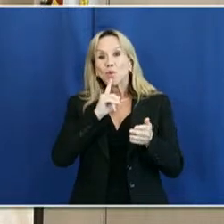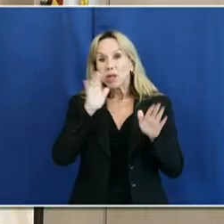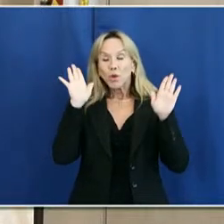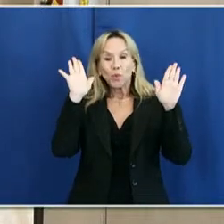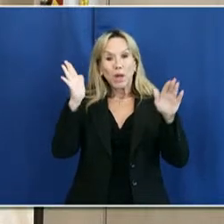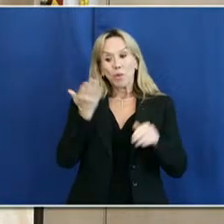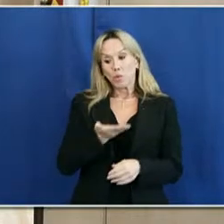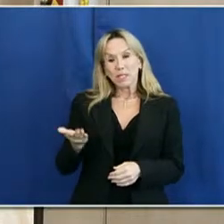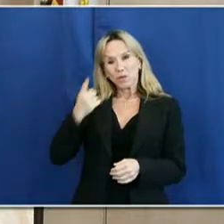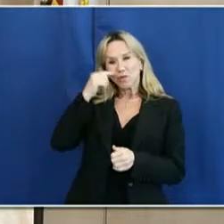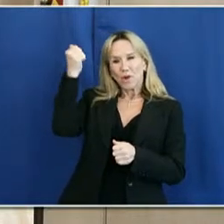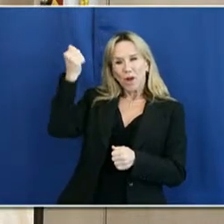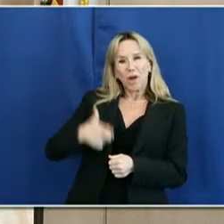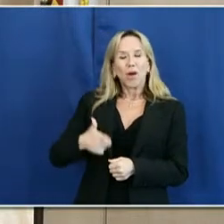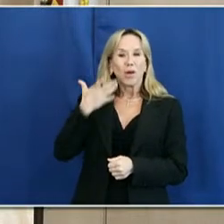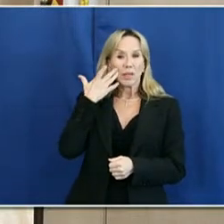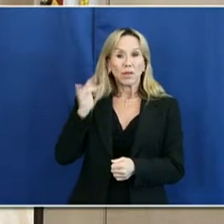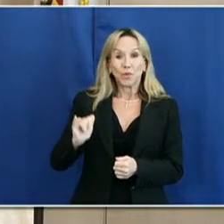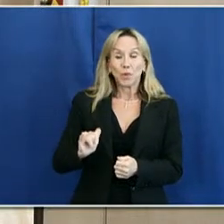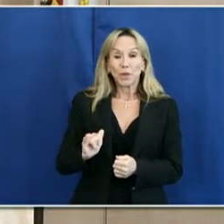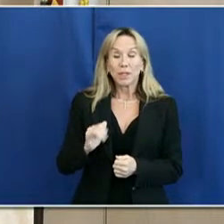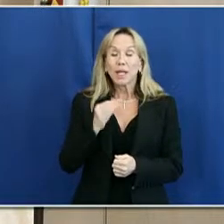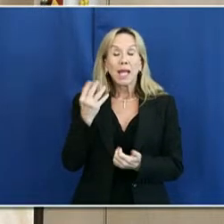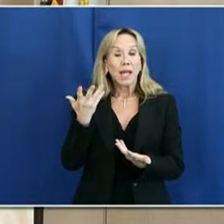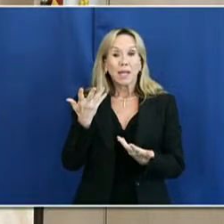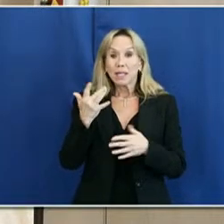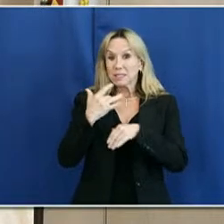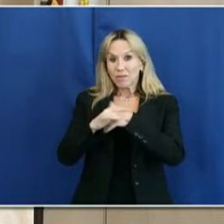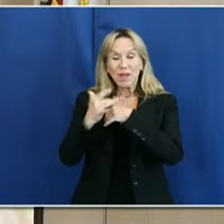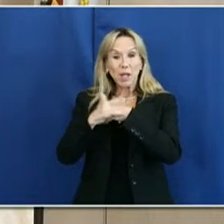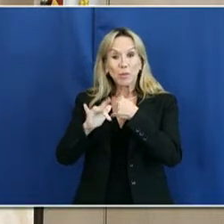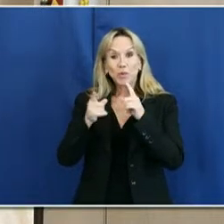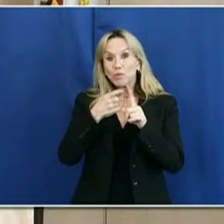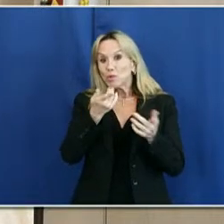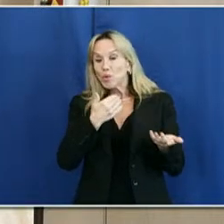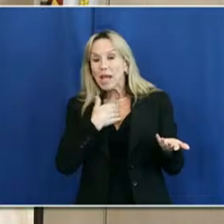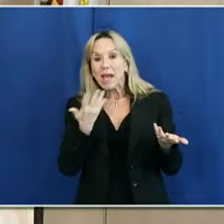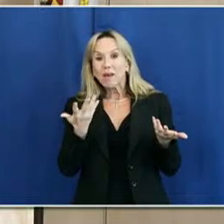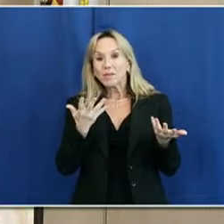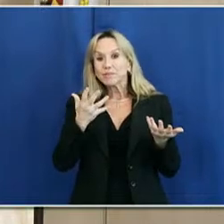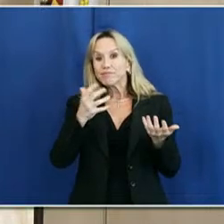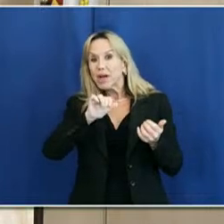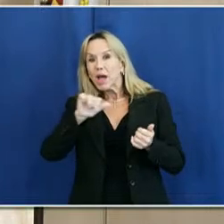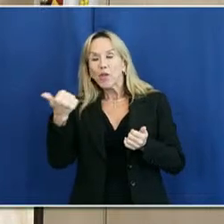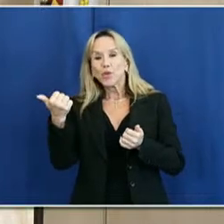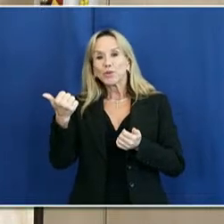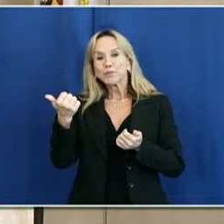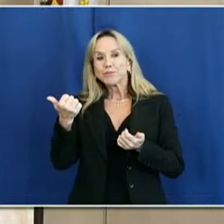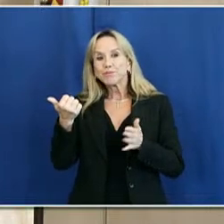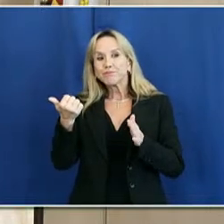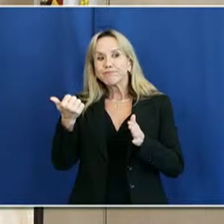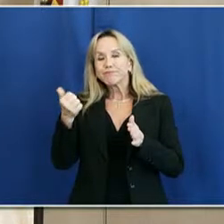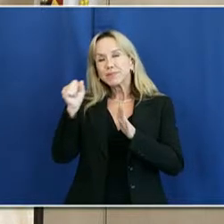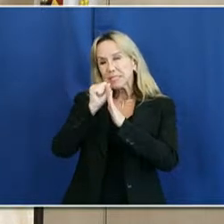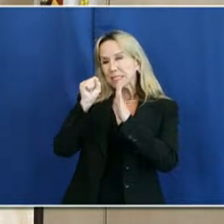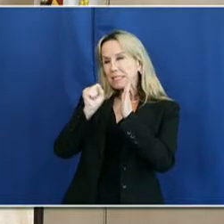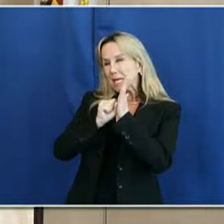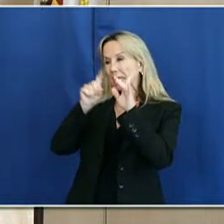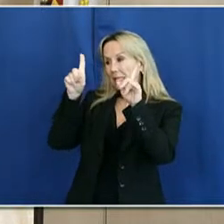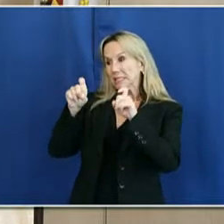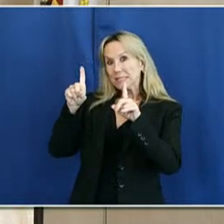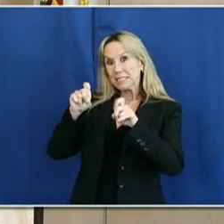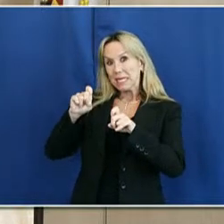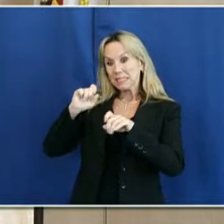the entire state, and as available, if we get additional county, or rather state test